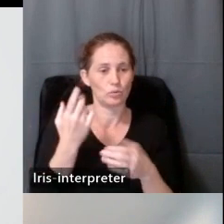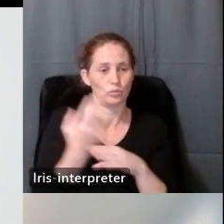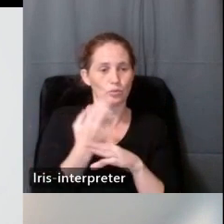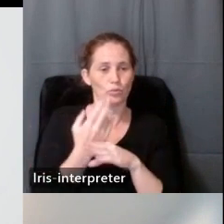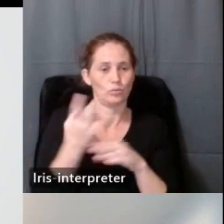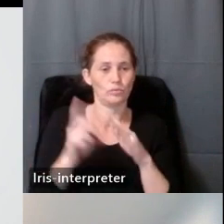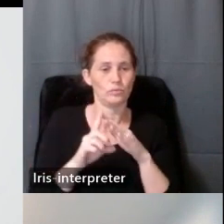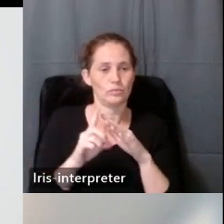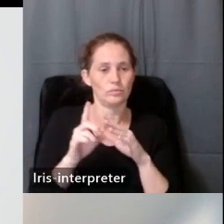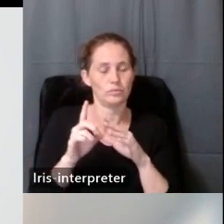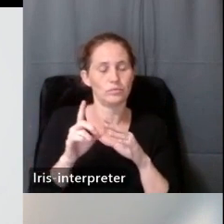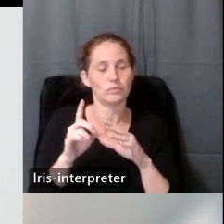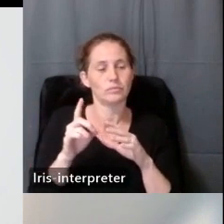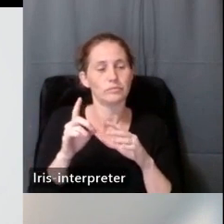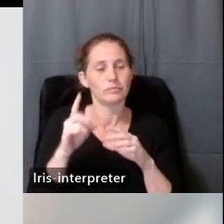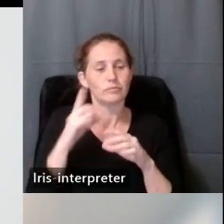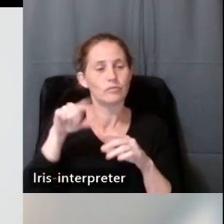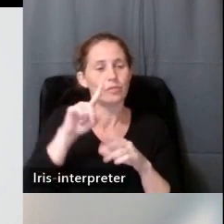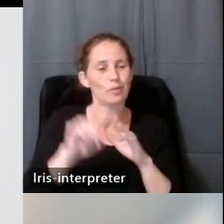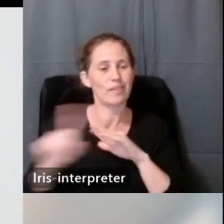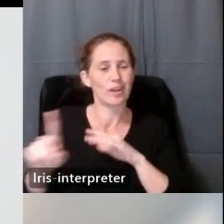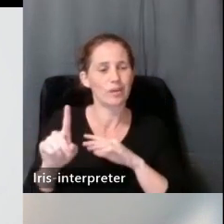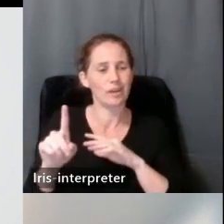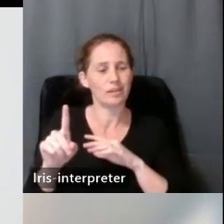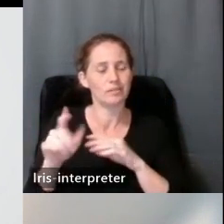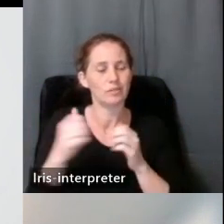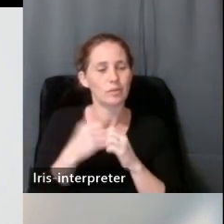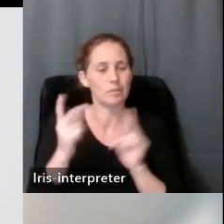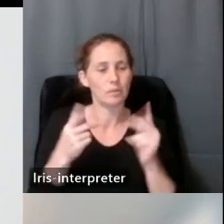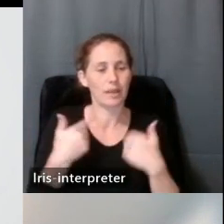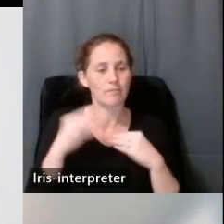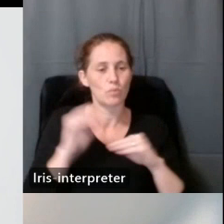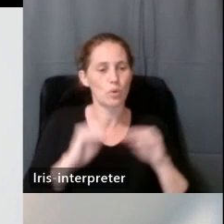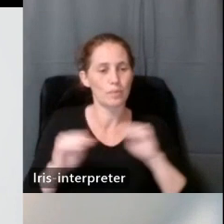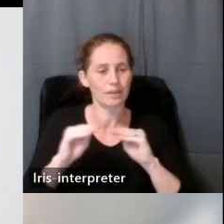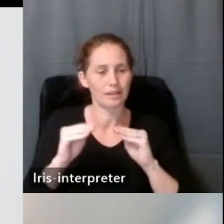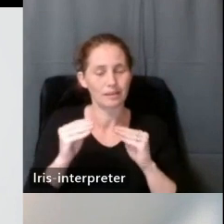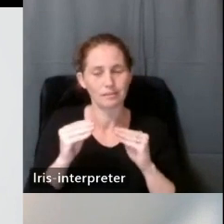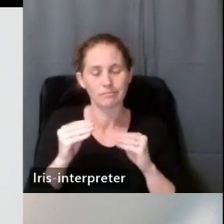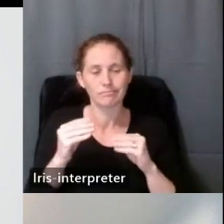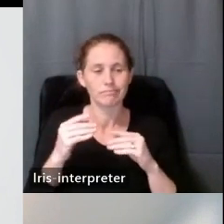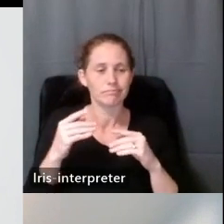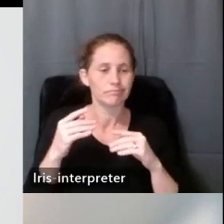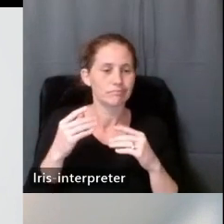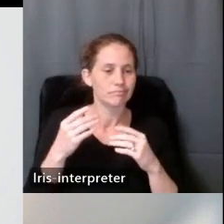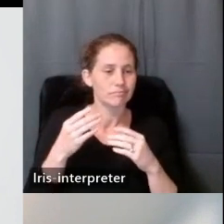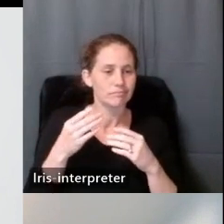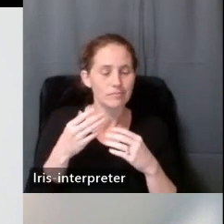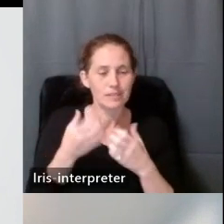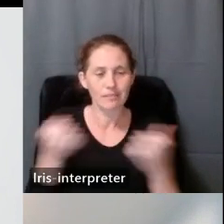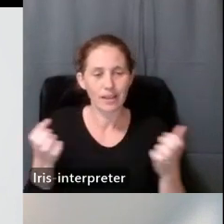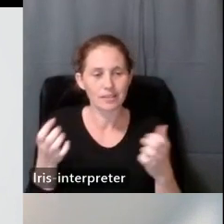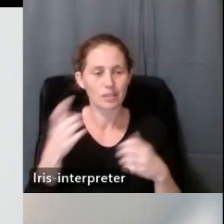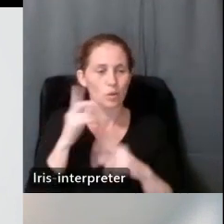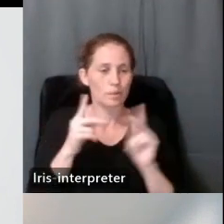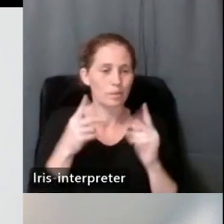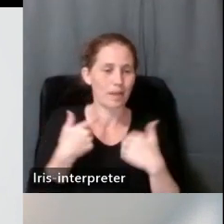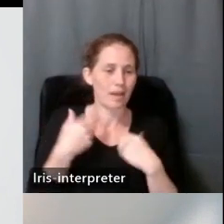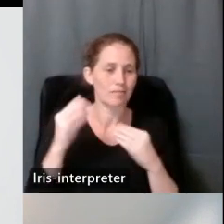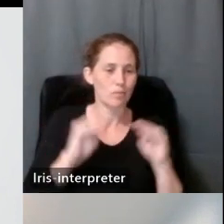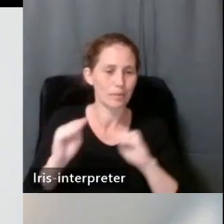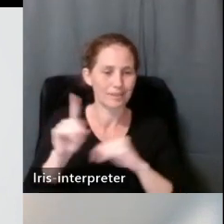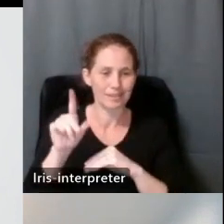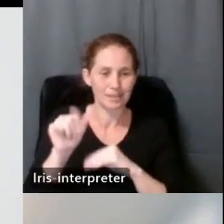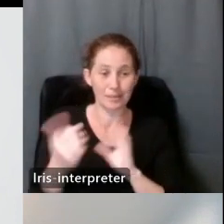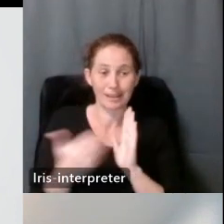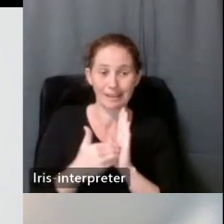people with mobility devices or people with mobility disabilities. Again, in the